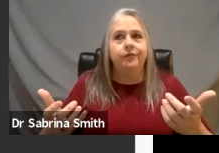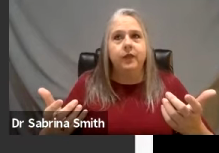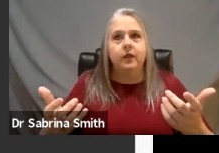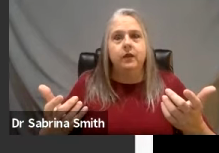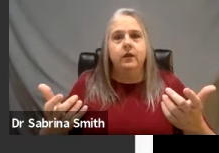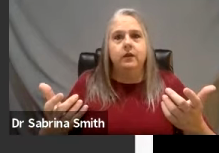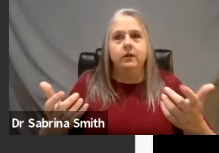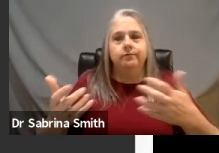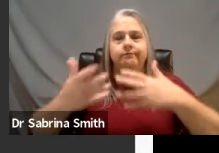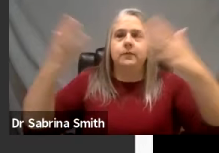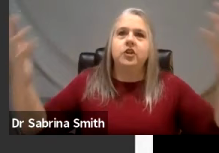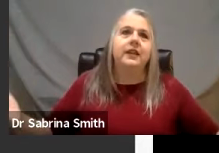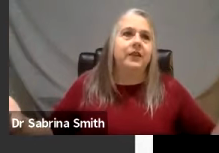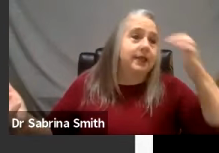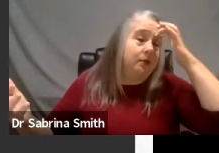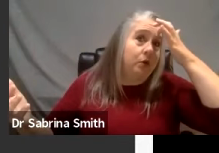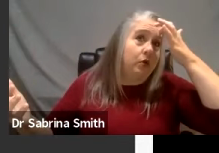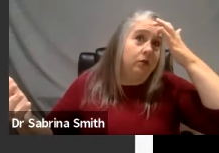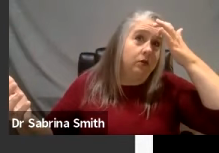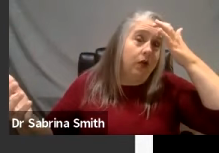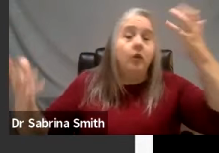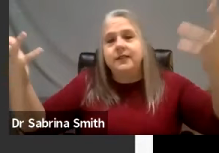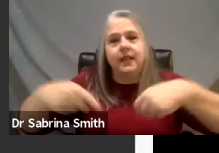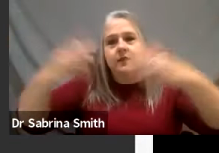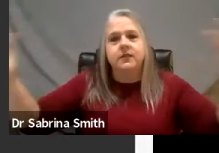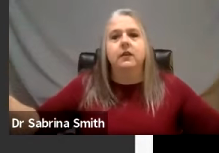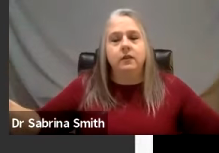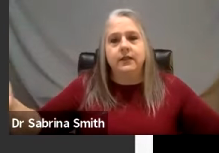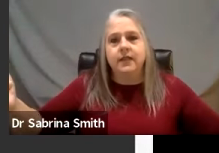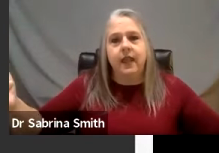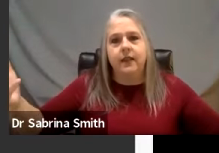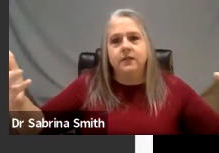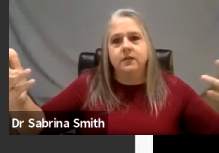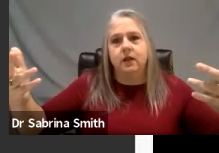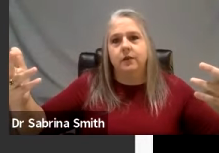I'm trying to give an example. Oh, let's say it's